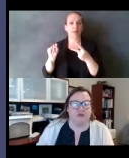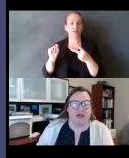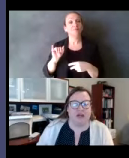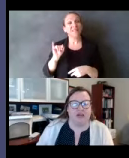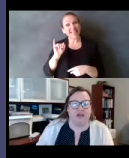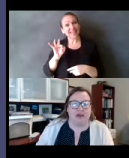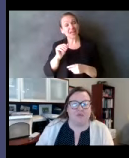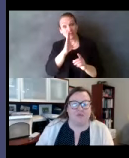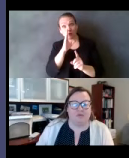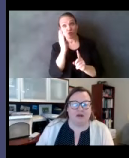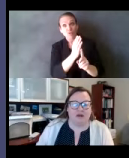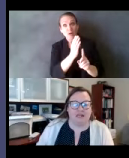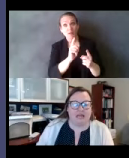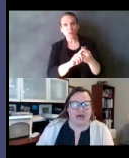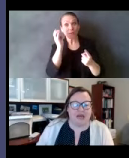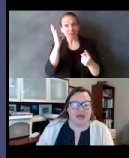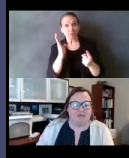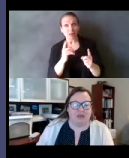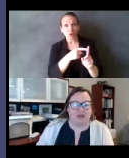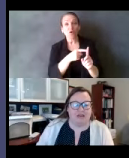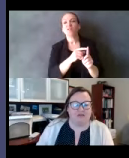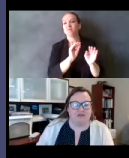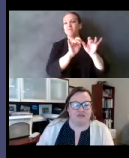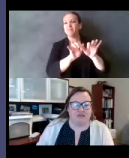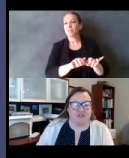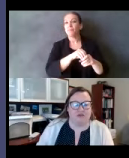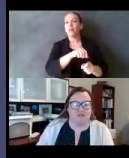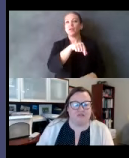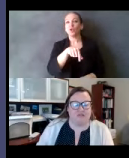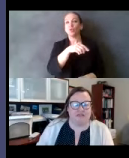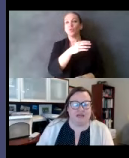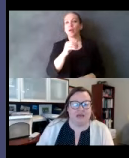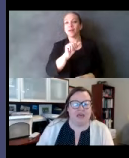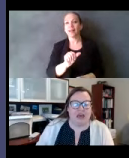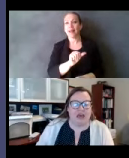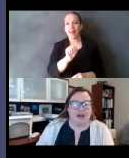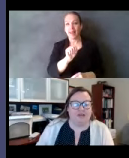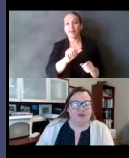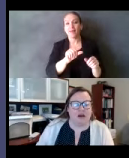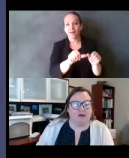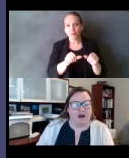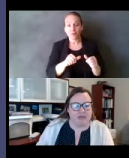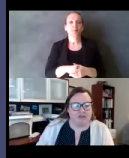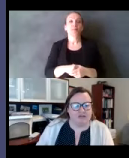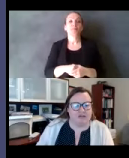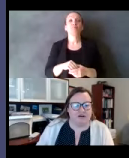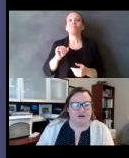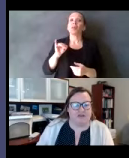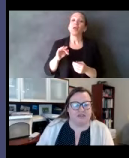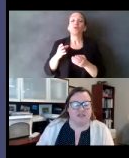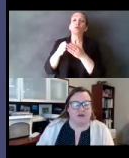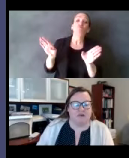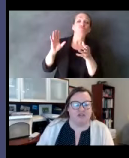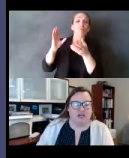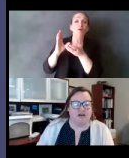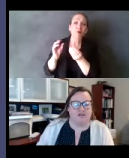the Q&A, and we'll be monitoring that and getting those questions to our speakers today. And if you have comments or